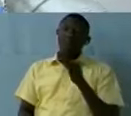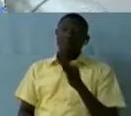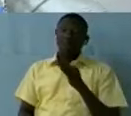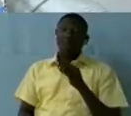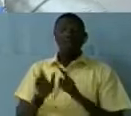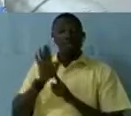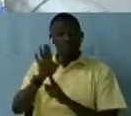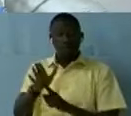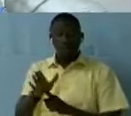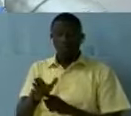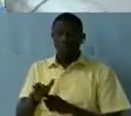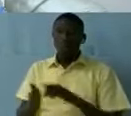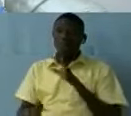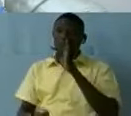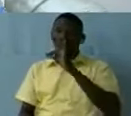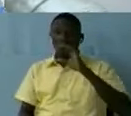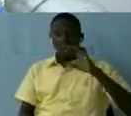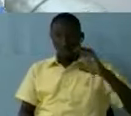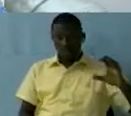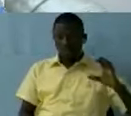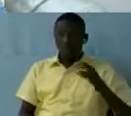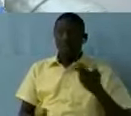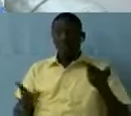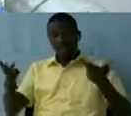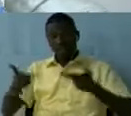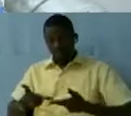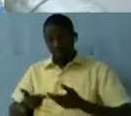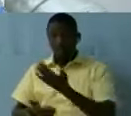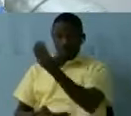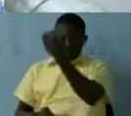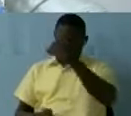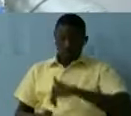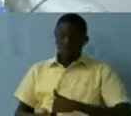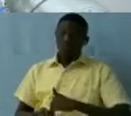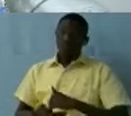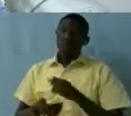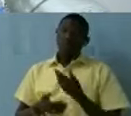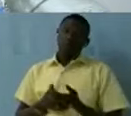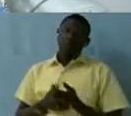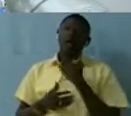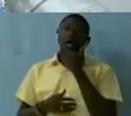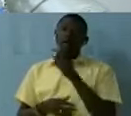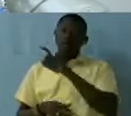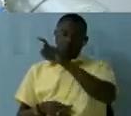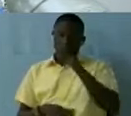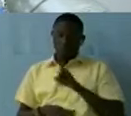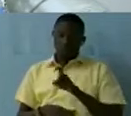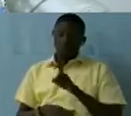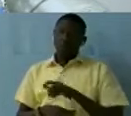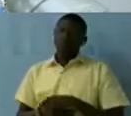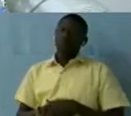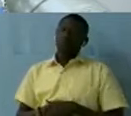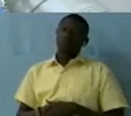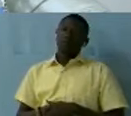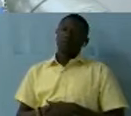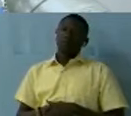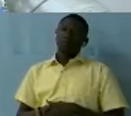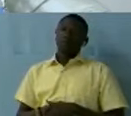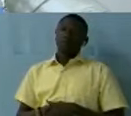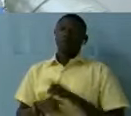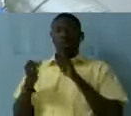fanan ka kolu tamandi nim misal kam TRRC kanin kolu menula. And if they are asked to